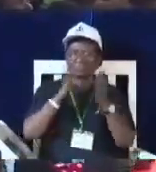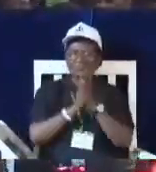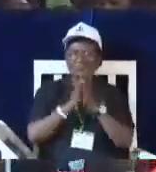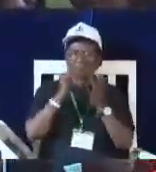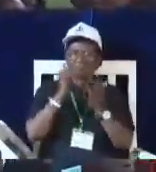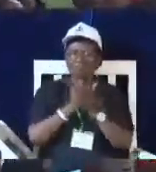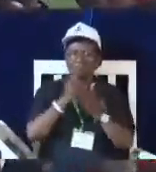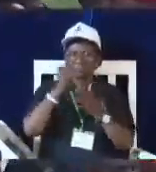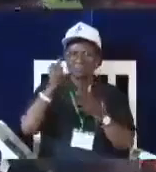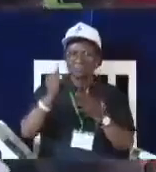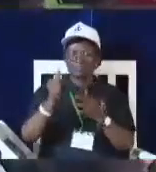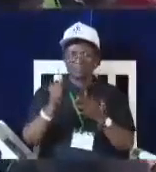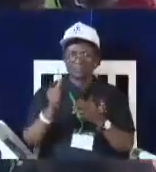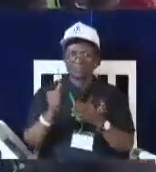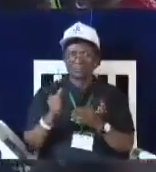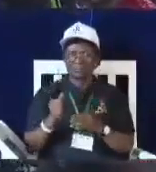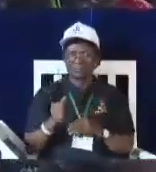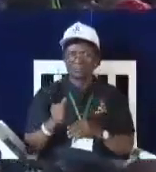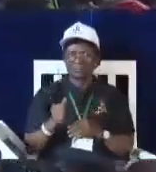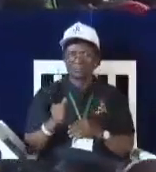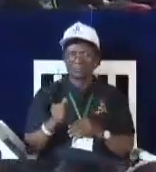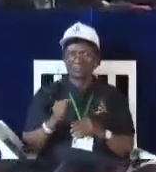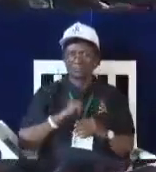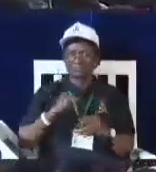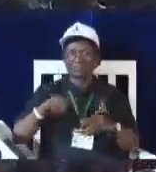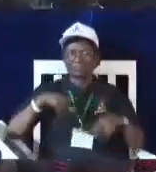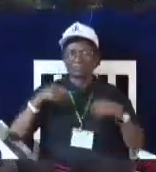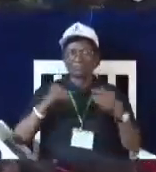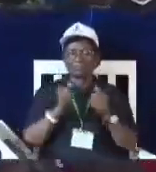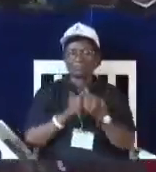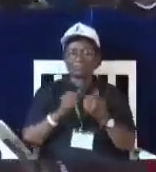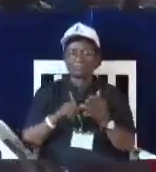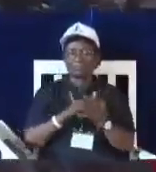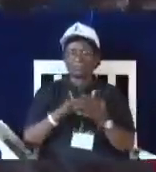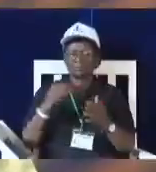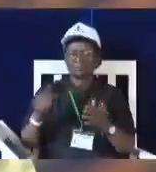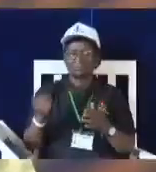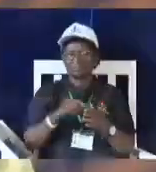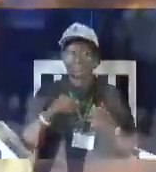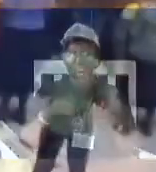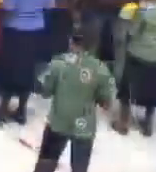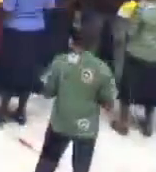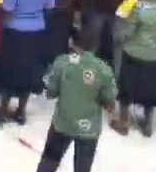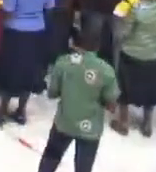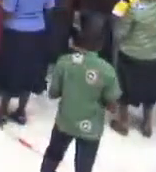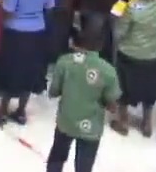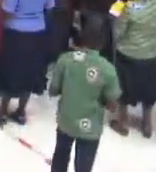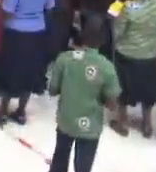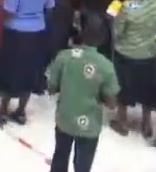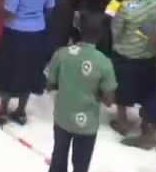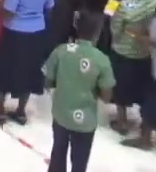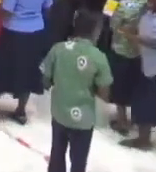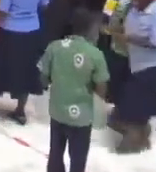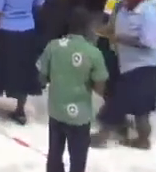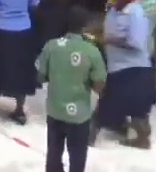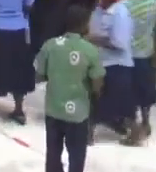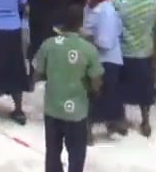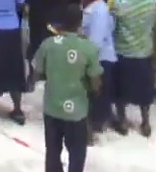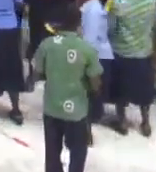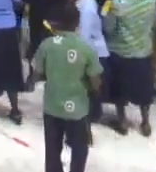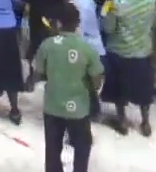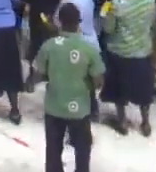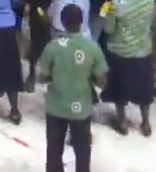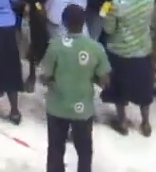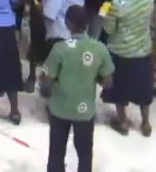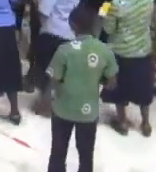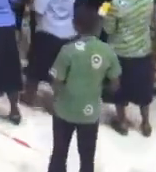Amen. Amen. Amen. And I rejoice with those of you who have come. I want to promise you that from today, I will